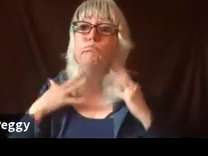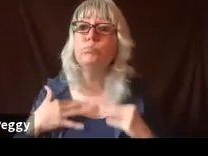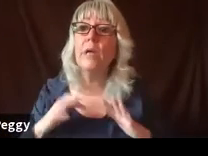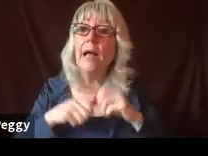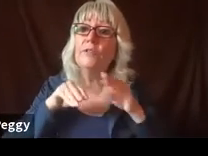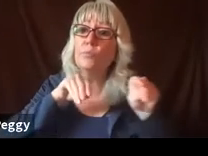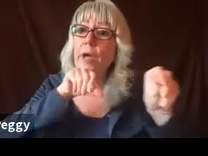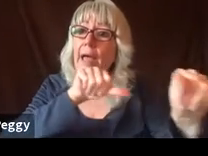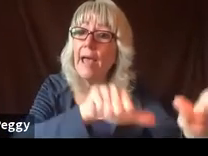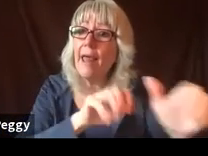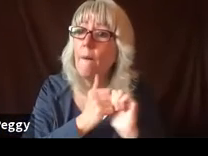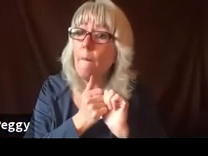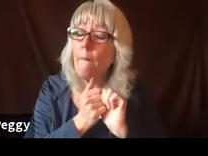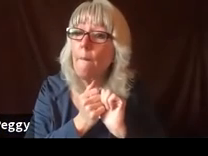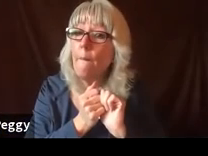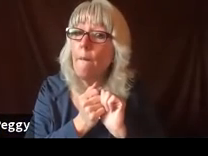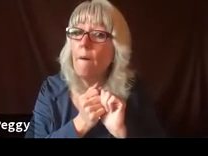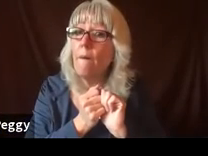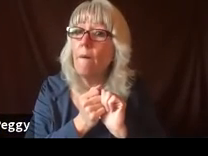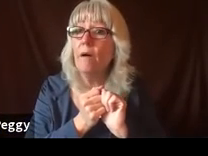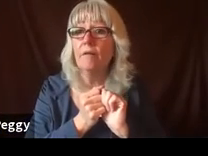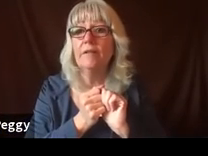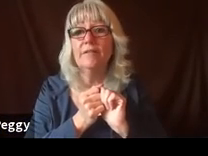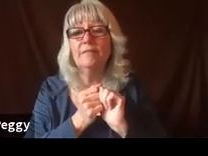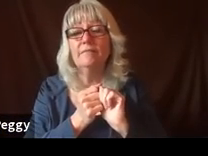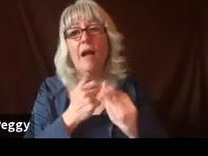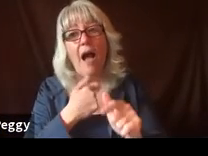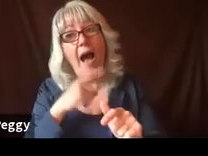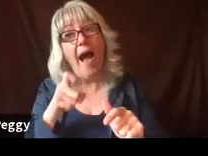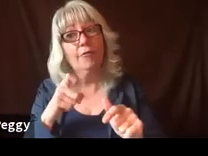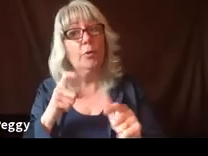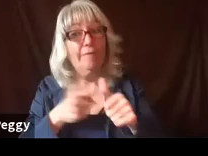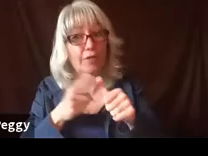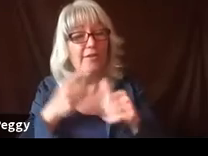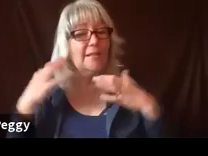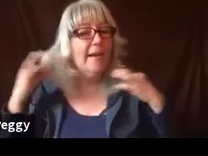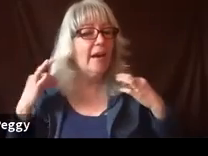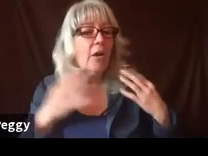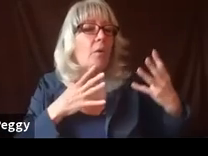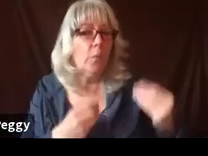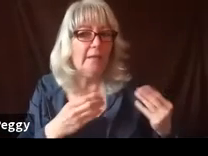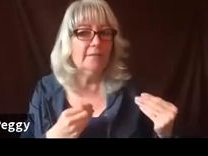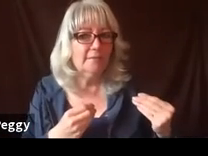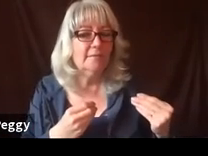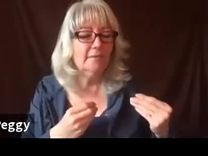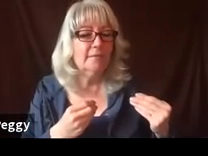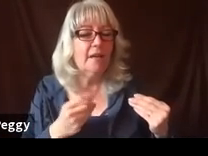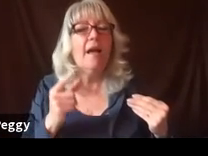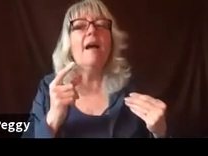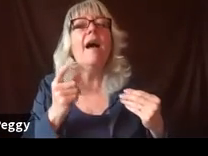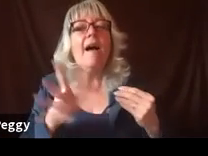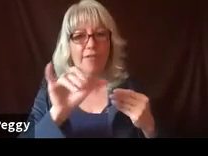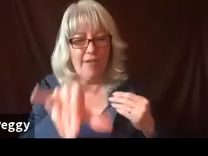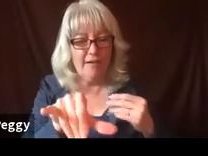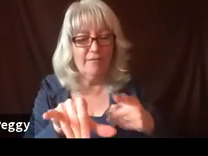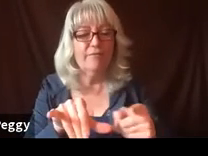to spread all over this crazy amount of hair? I have to get the hair wet. And then I get the same amount of shampoo, and then